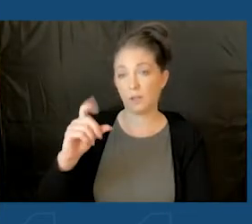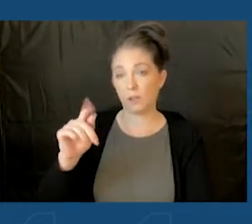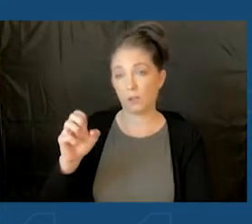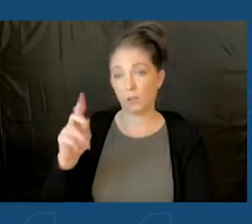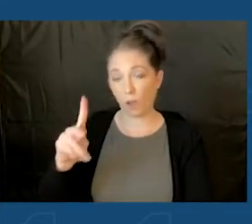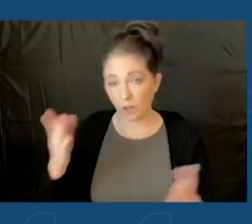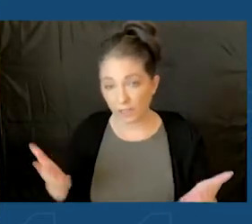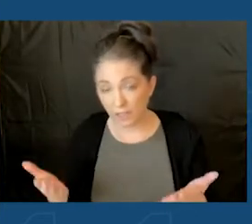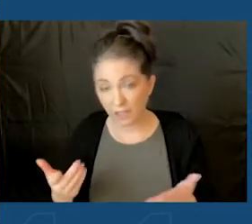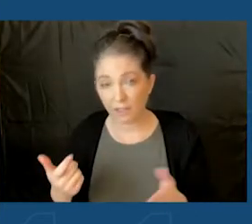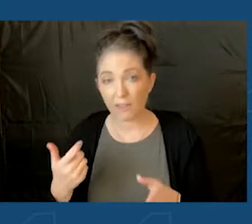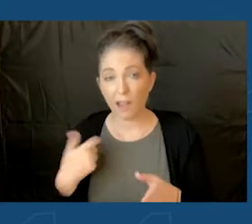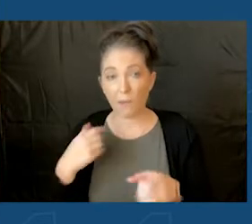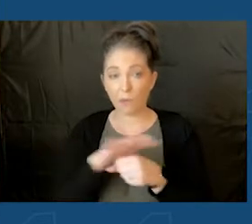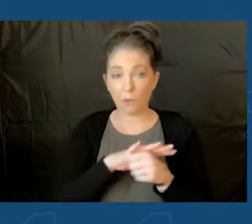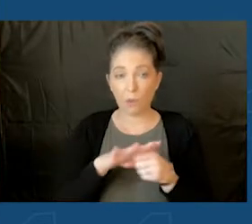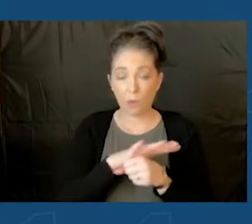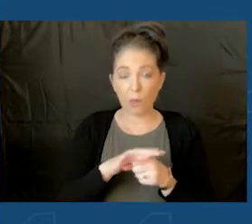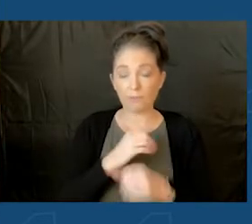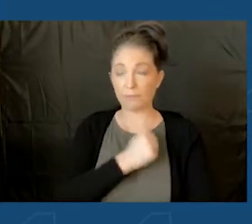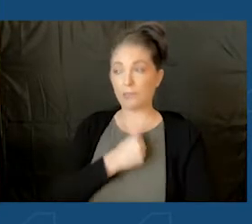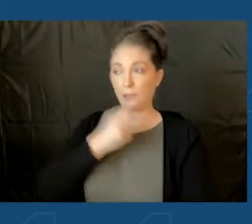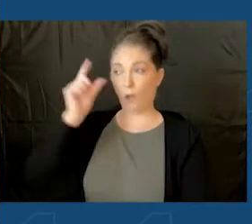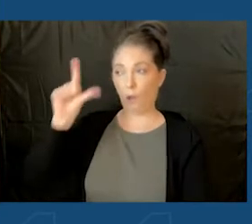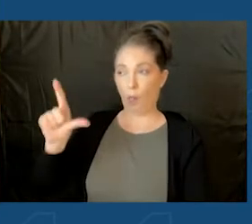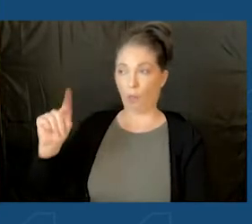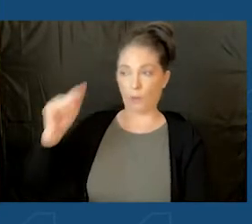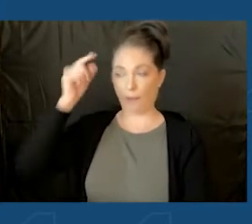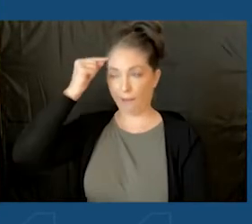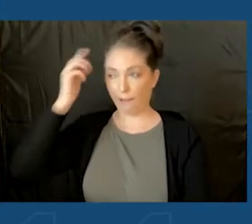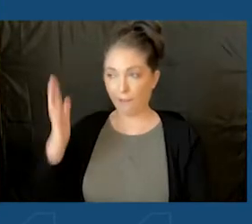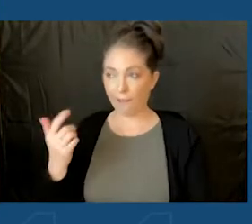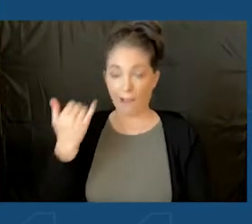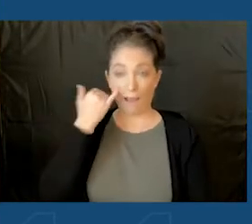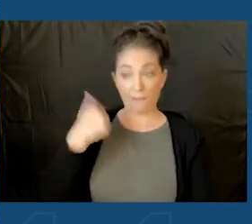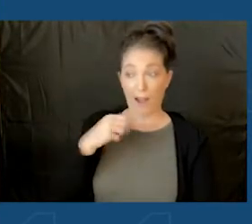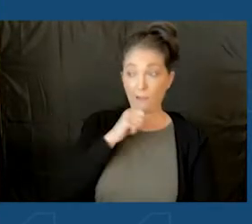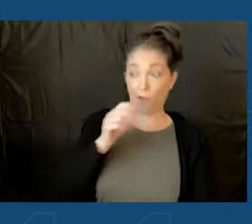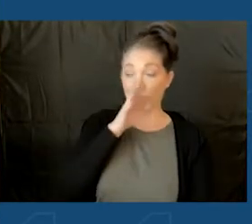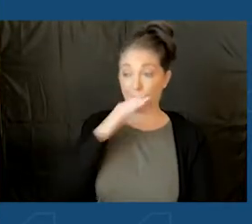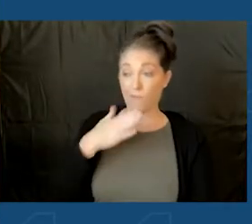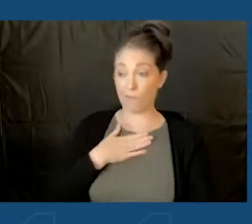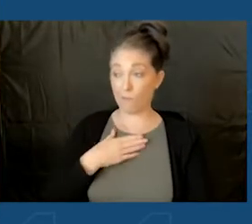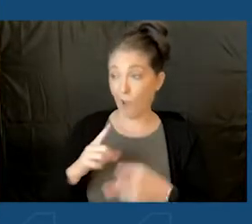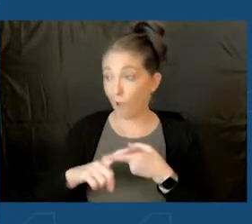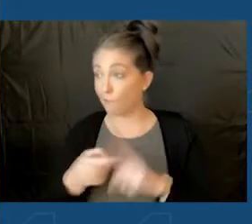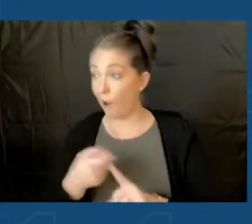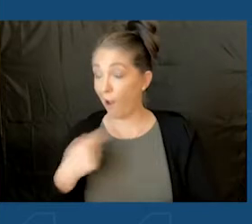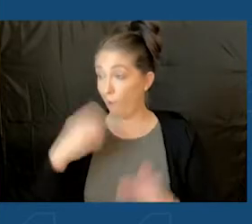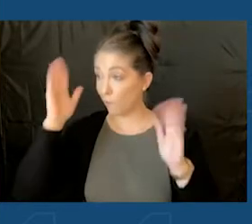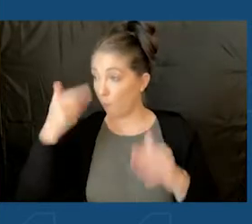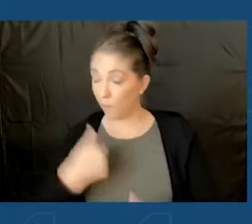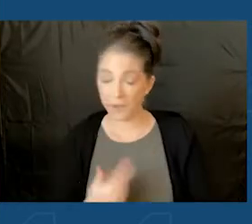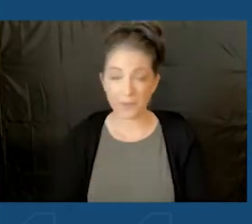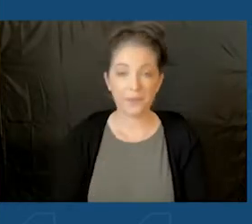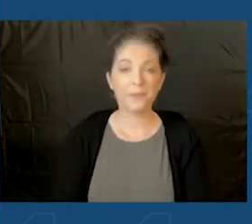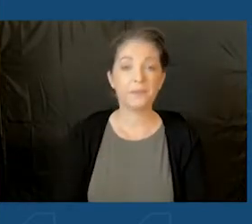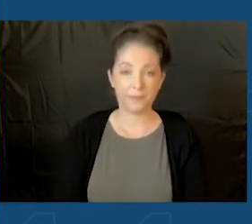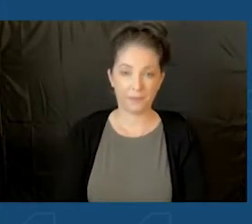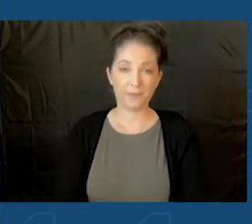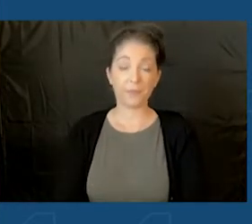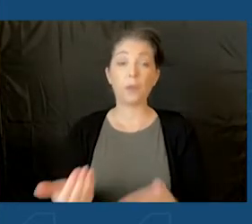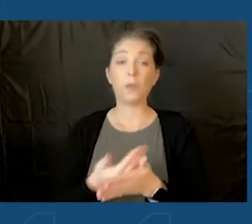do the local, sorry, Lieutenant Governor, but if I don't announce my homies, I'll get in trouble. Go from there. And the new